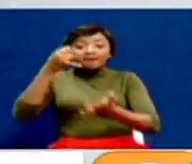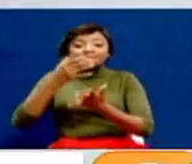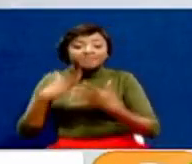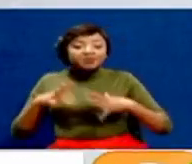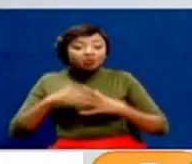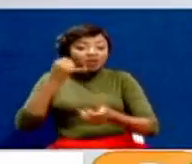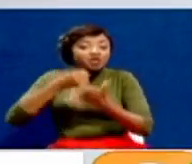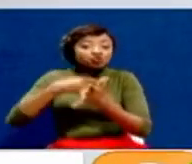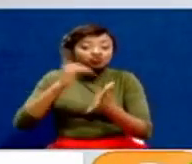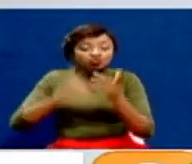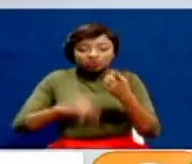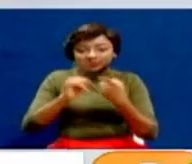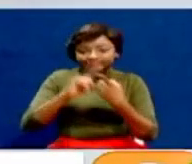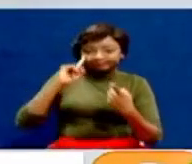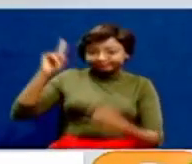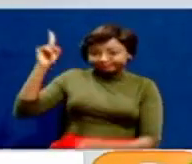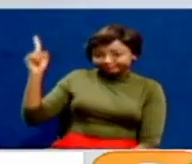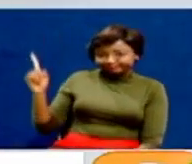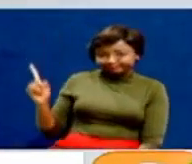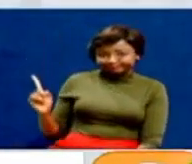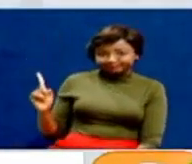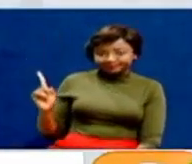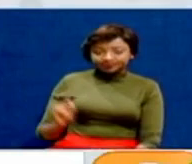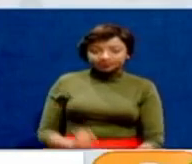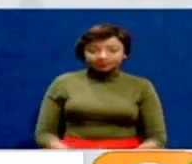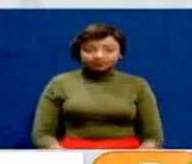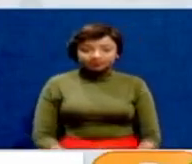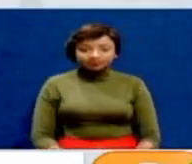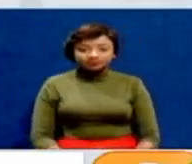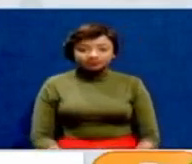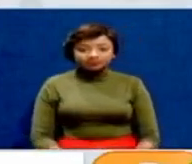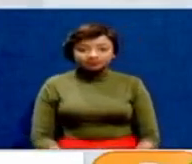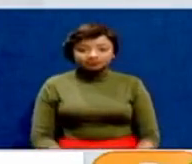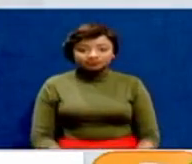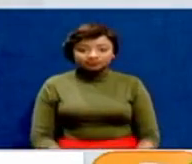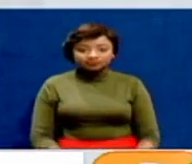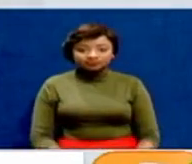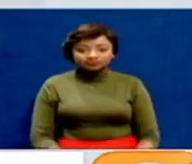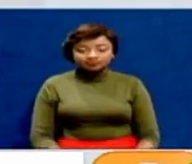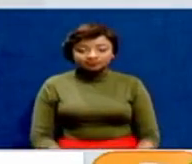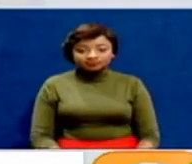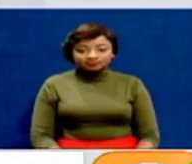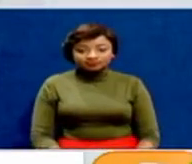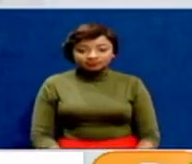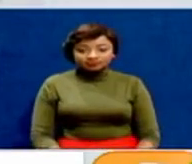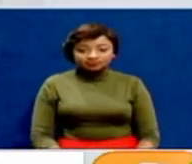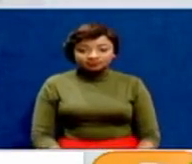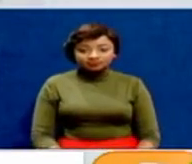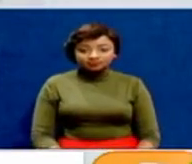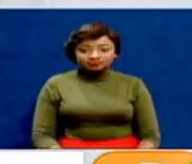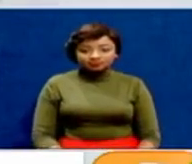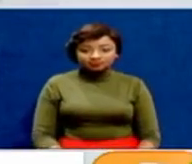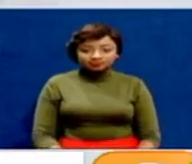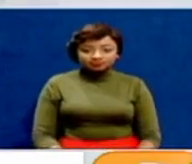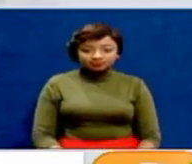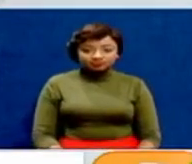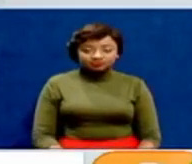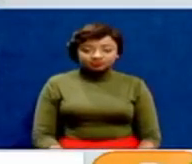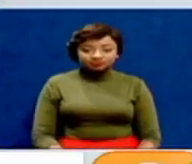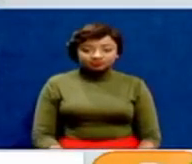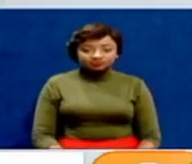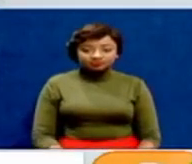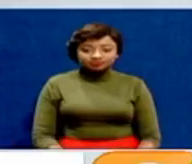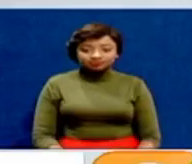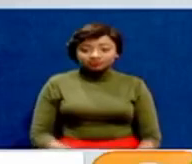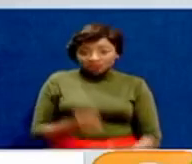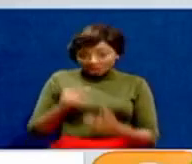Mutai, Charles Onyango, Daniel Okinyi, John Cheriot, John Mutai, and George Bungei, who are accused